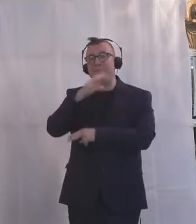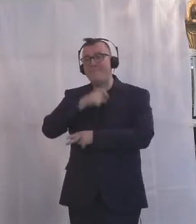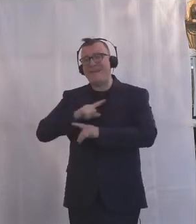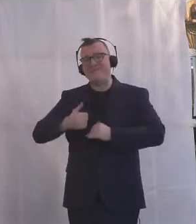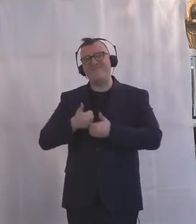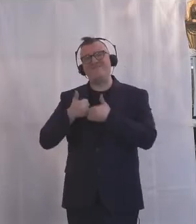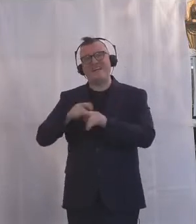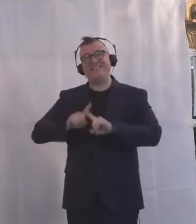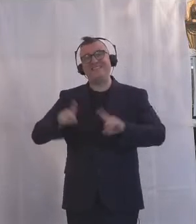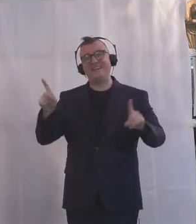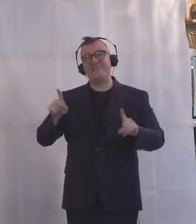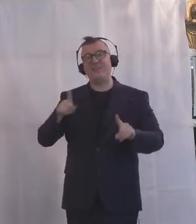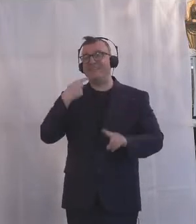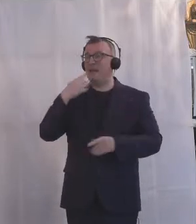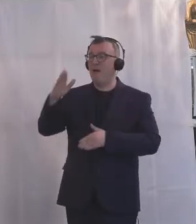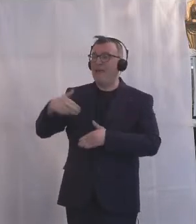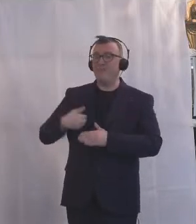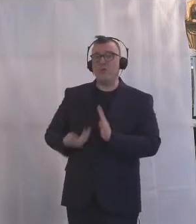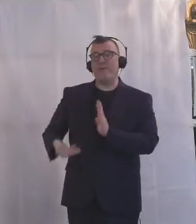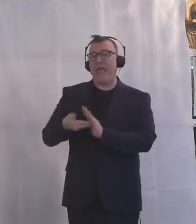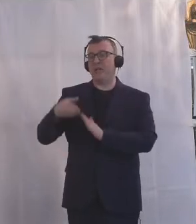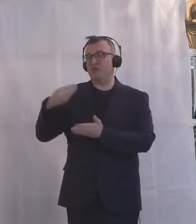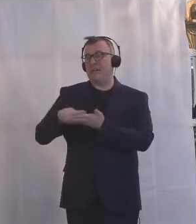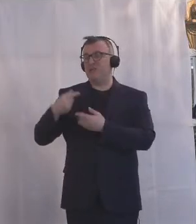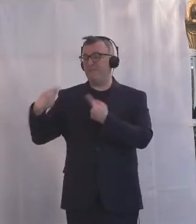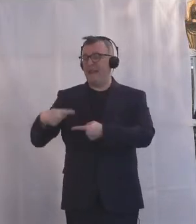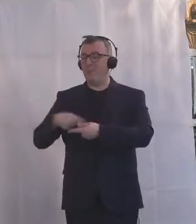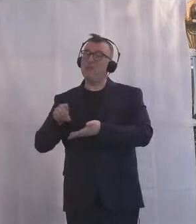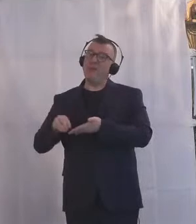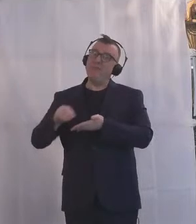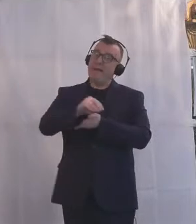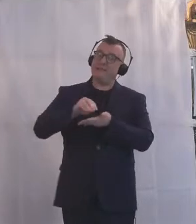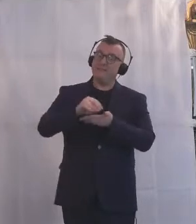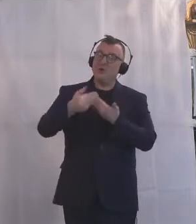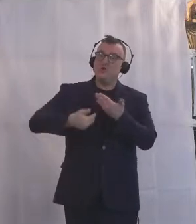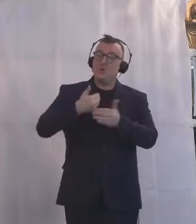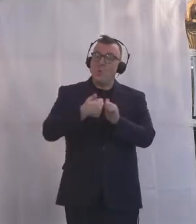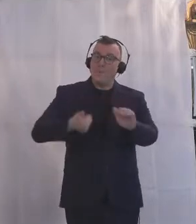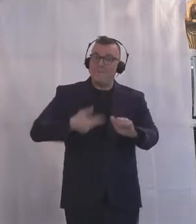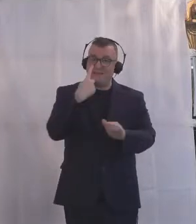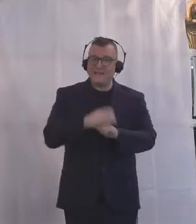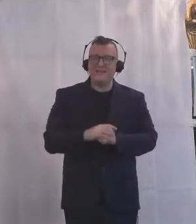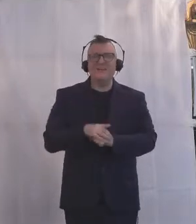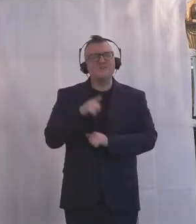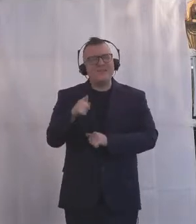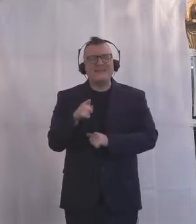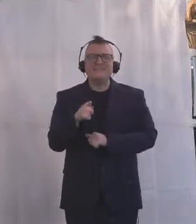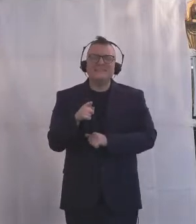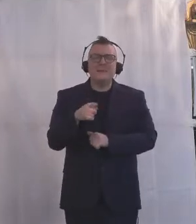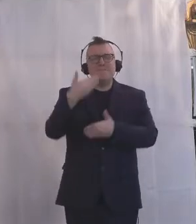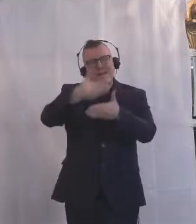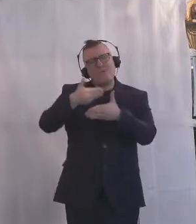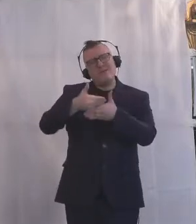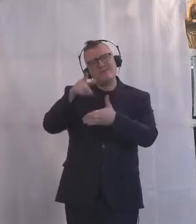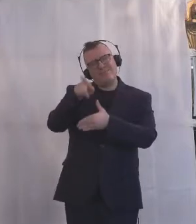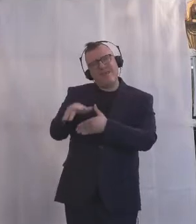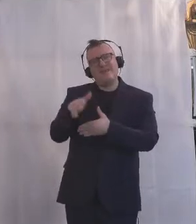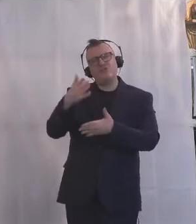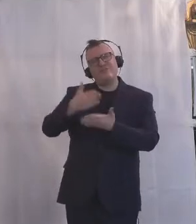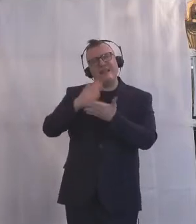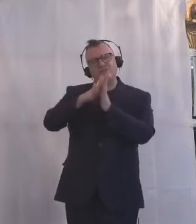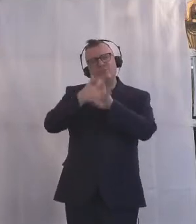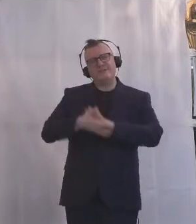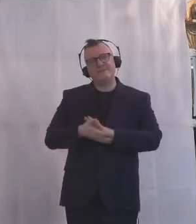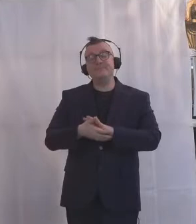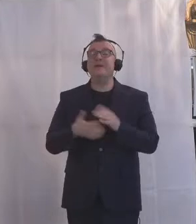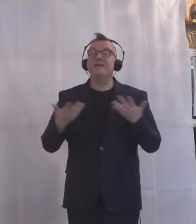in other businesses as well. So it's about just trying to sort of break down some of those nuances and some of those barriers. With regards to angel